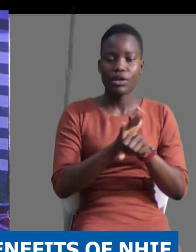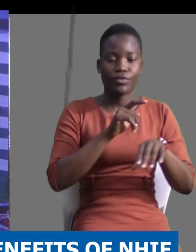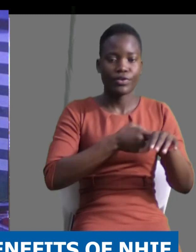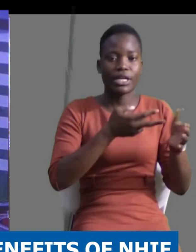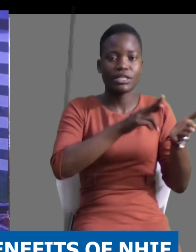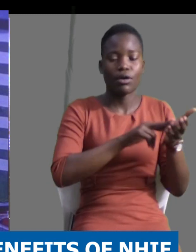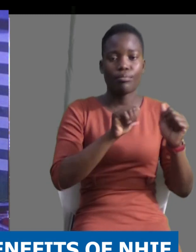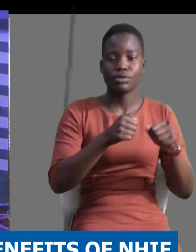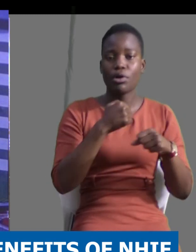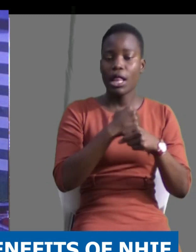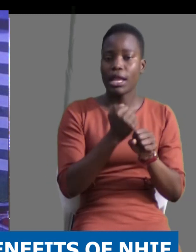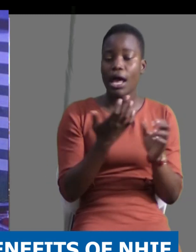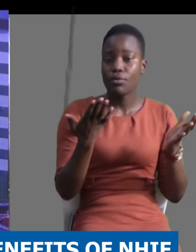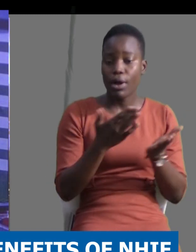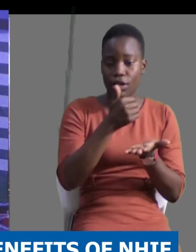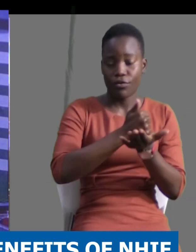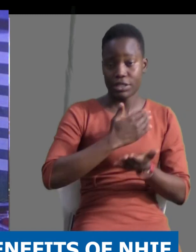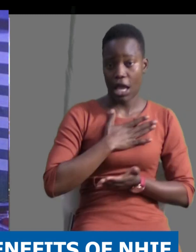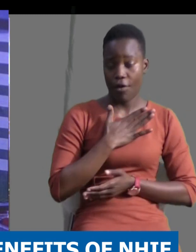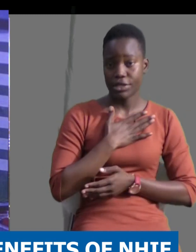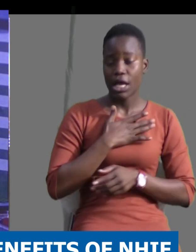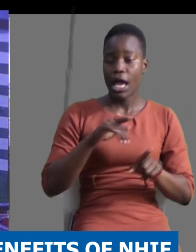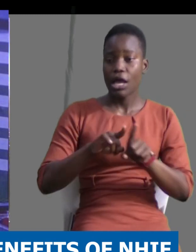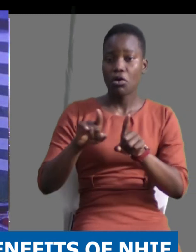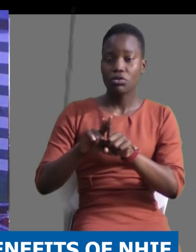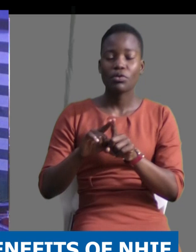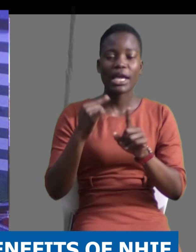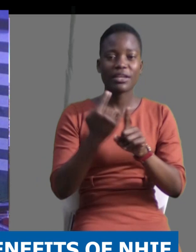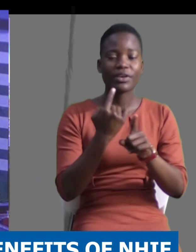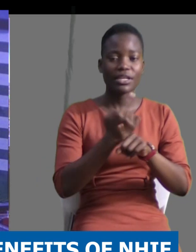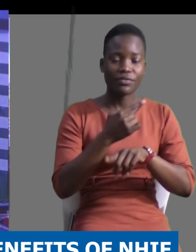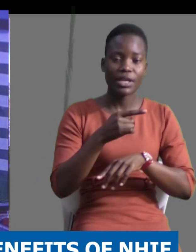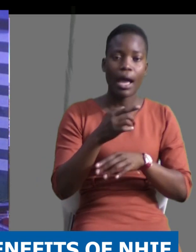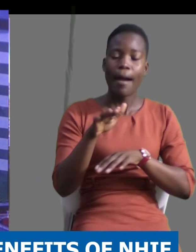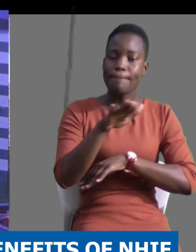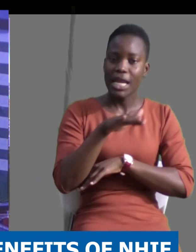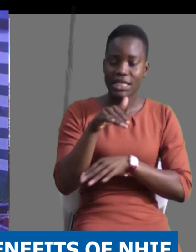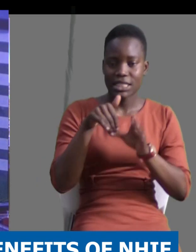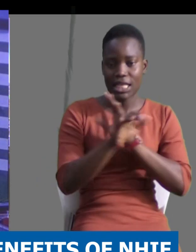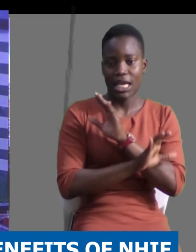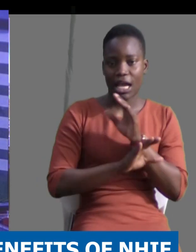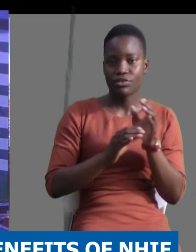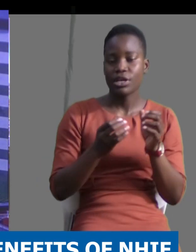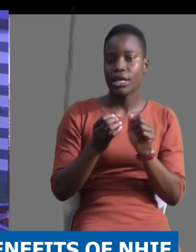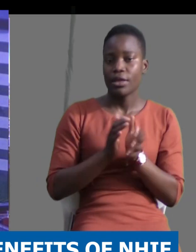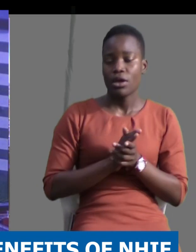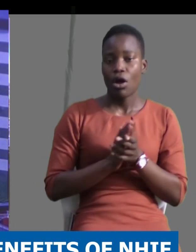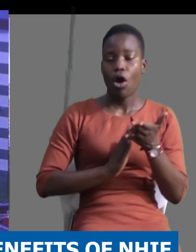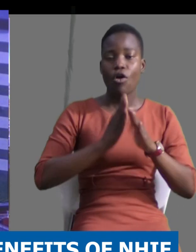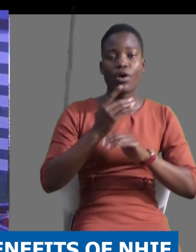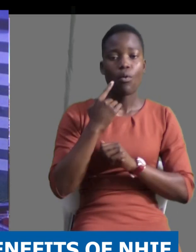much of the time, the registration can be done within our offices. We are all around the country, all the 47 counties,